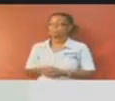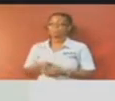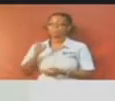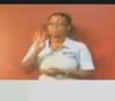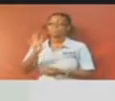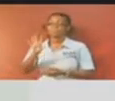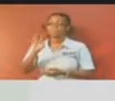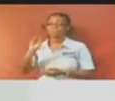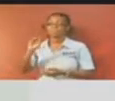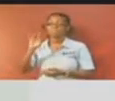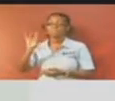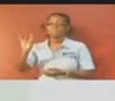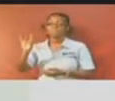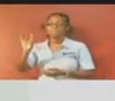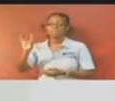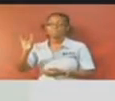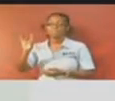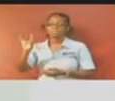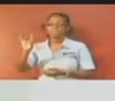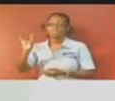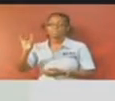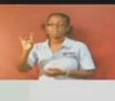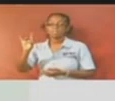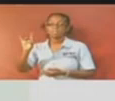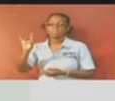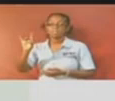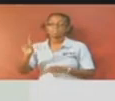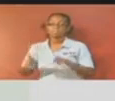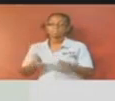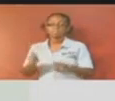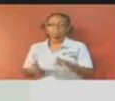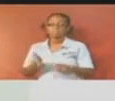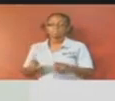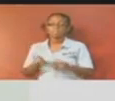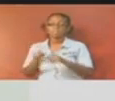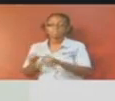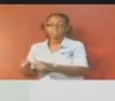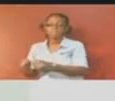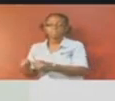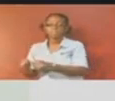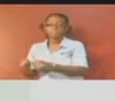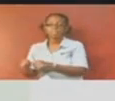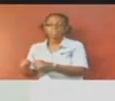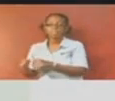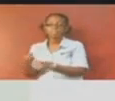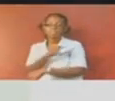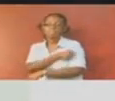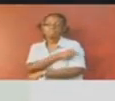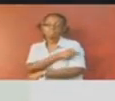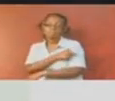408 persons at the state and state quarantine facilities, and